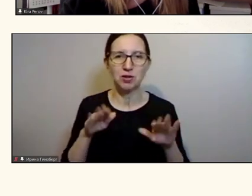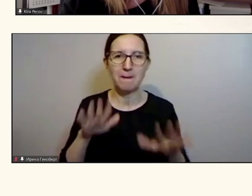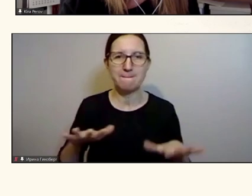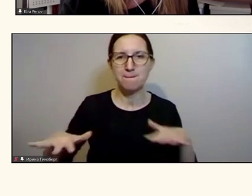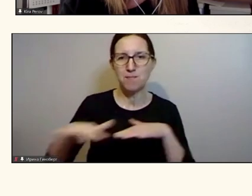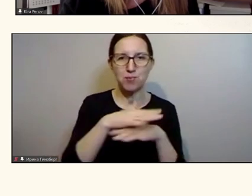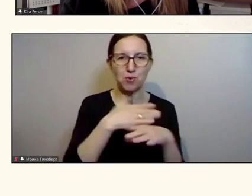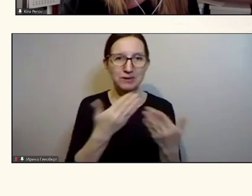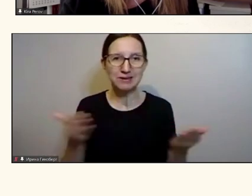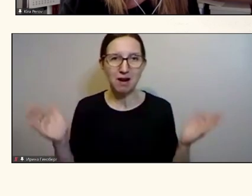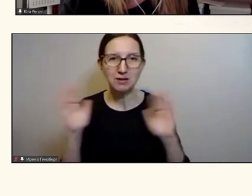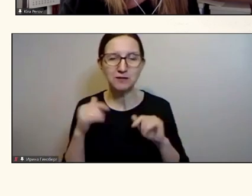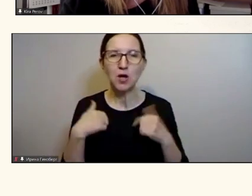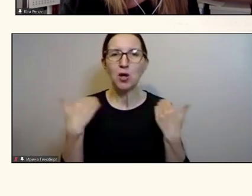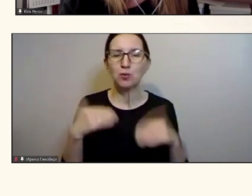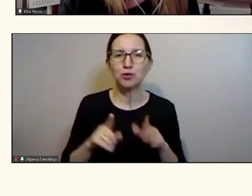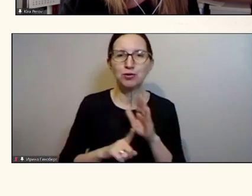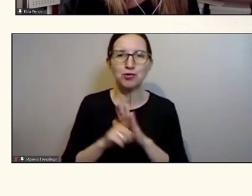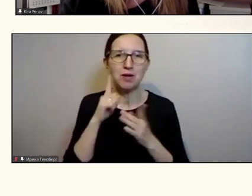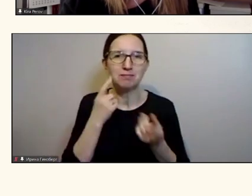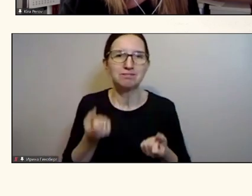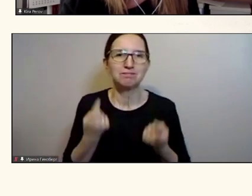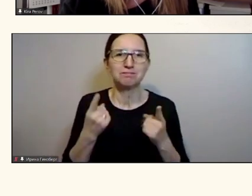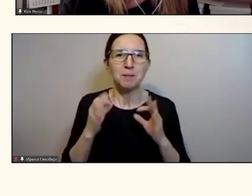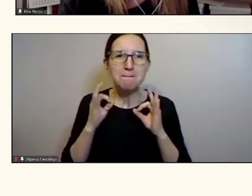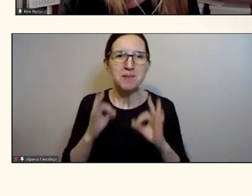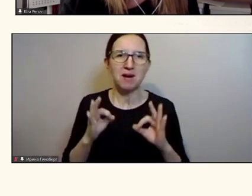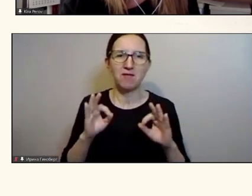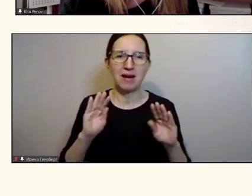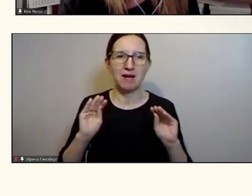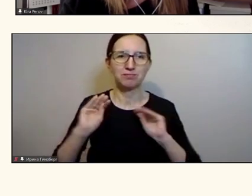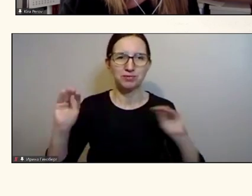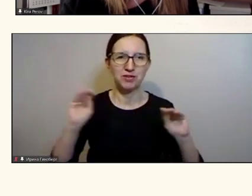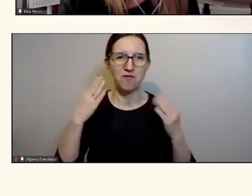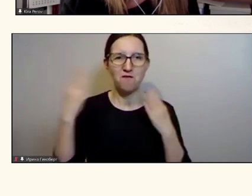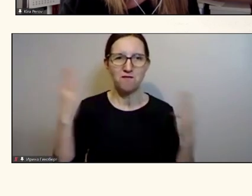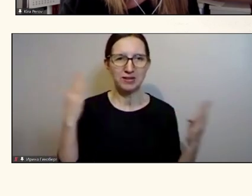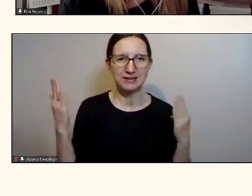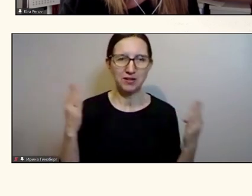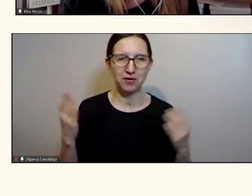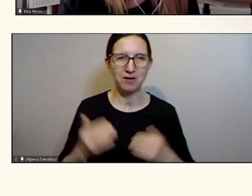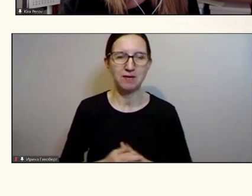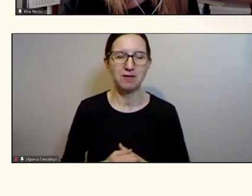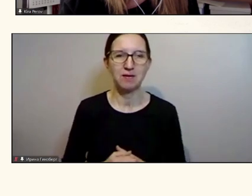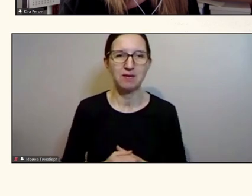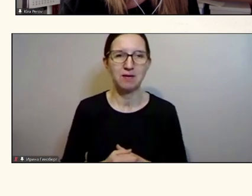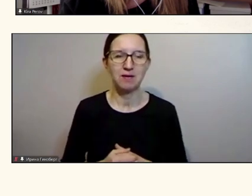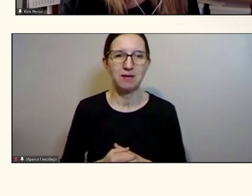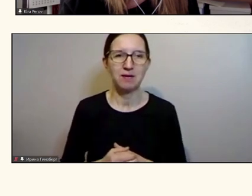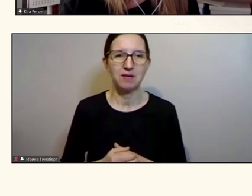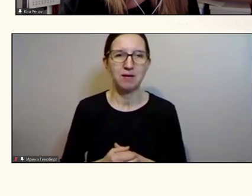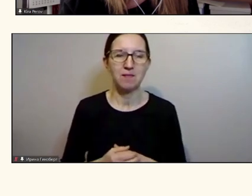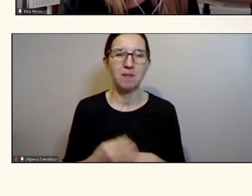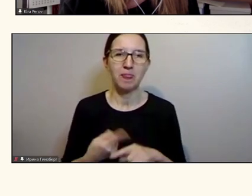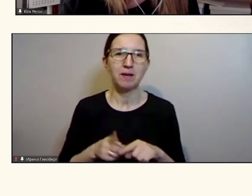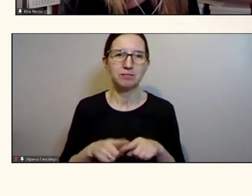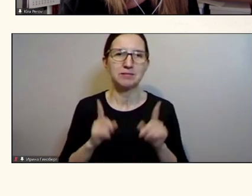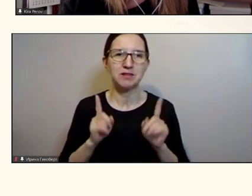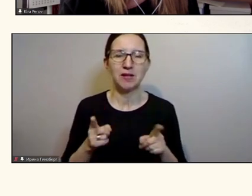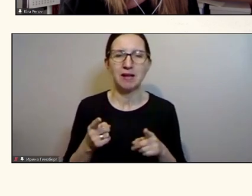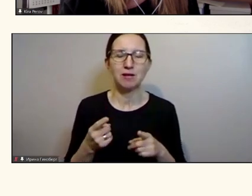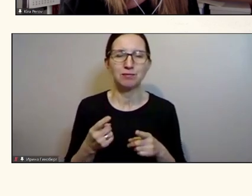at the Pushkin Museum, we began to elaborate the exhibition.